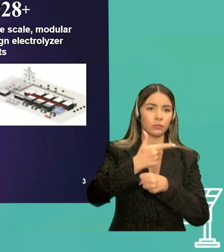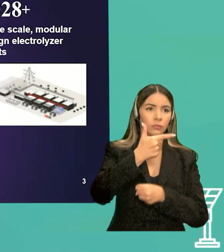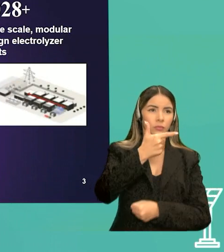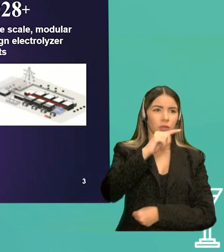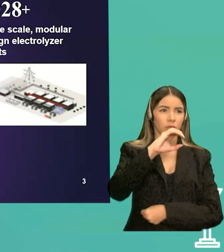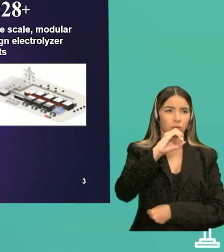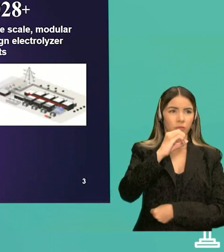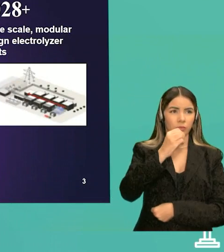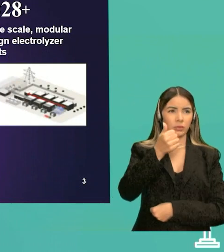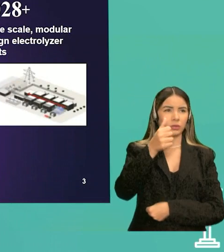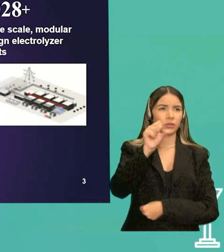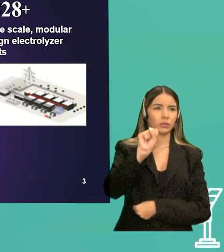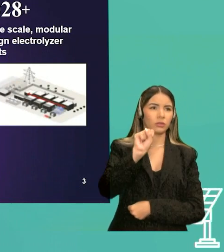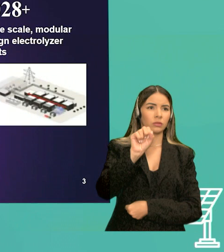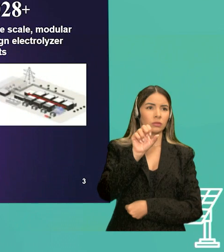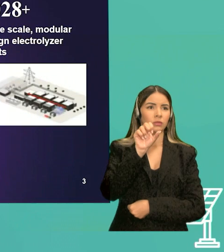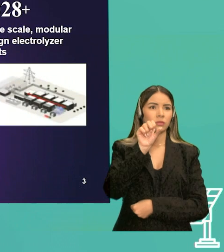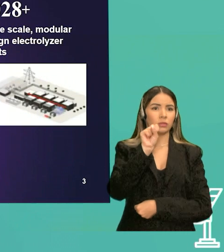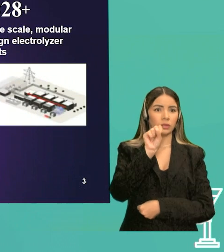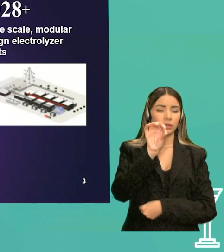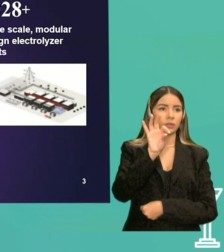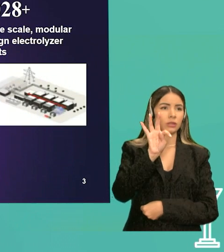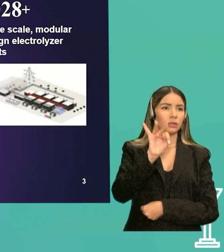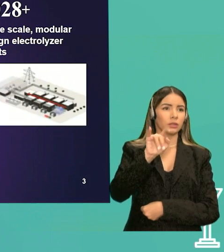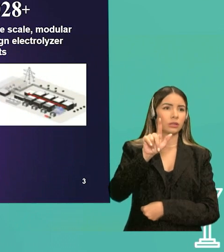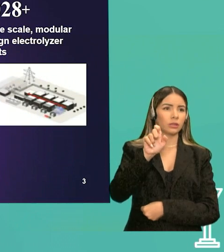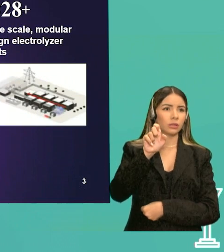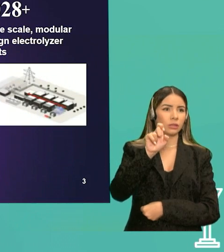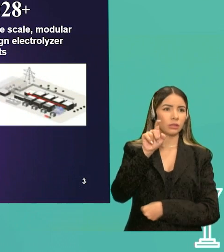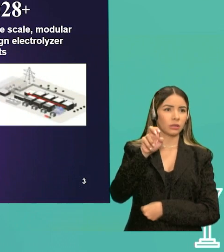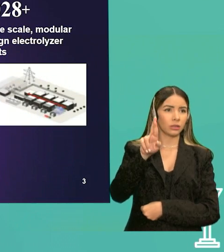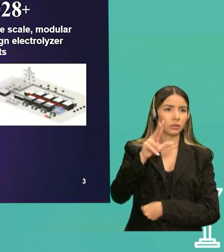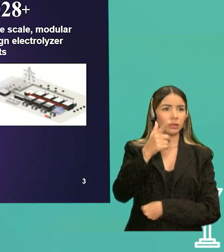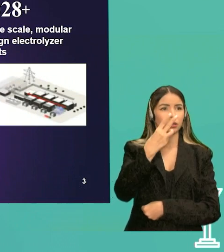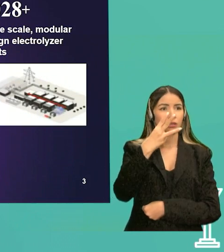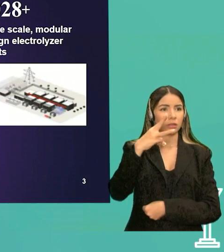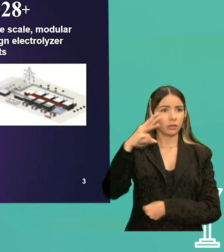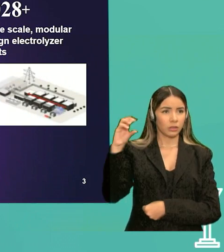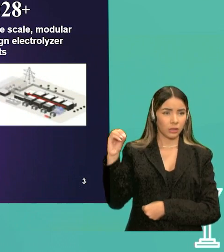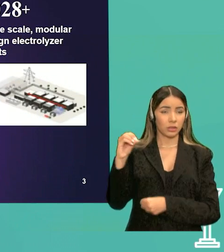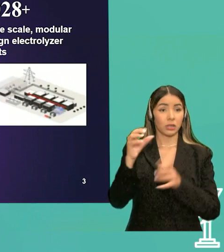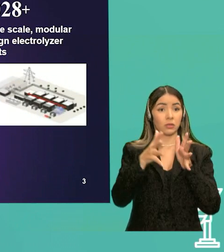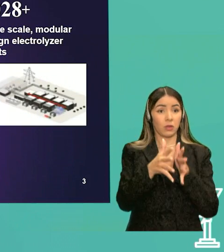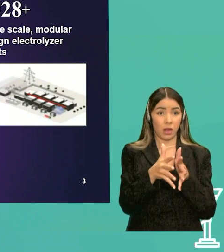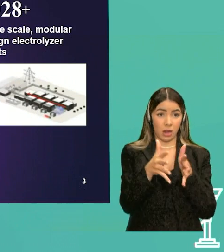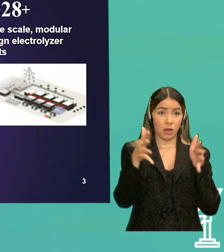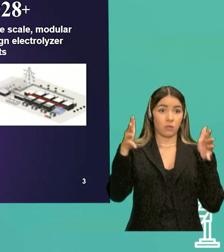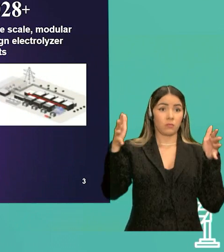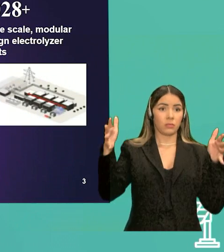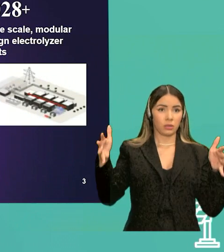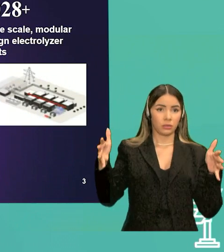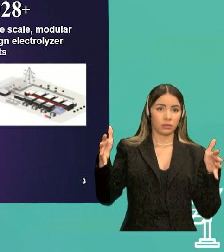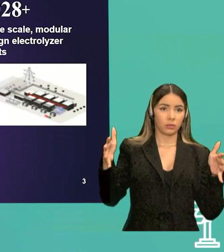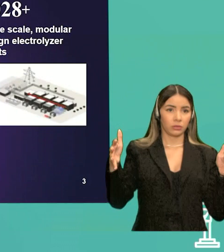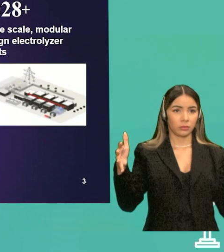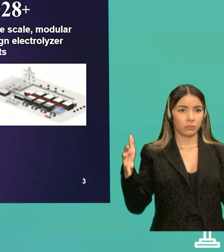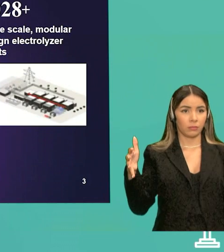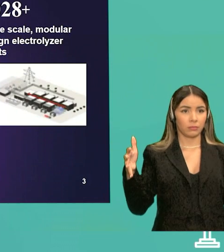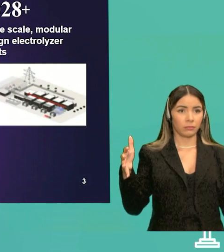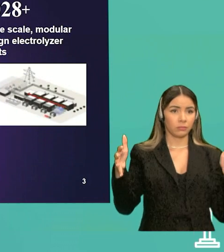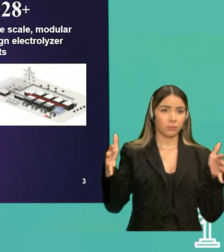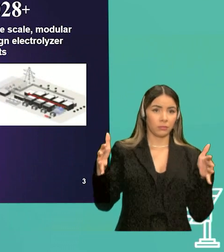1 megawatts of installed capacity, and now our current version of Silyzer is